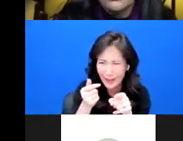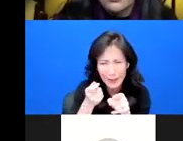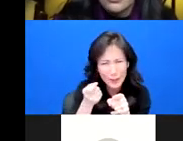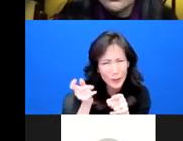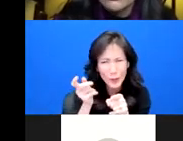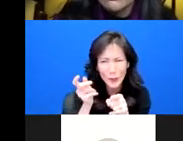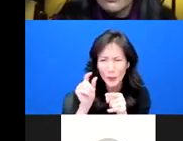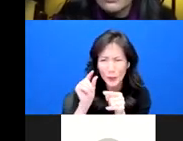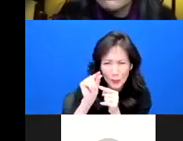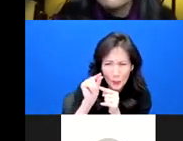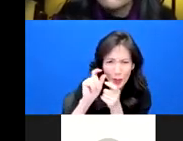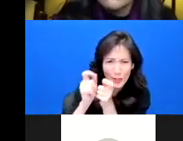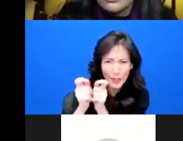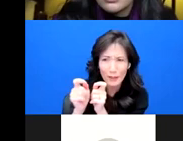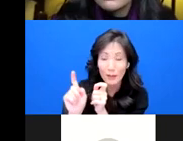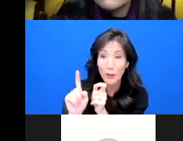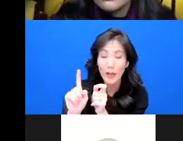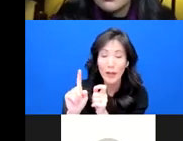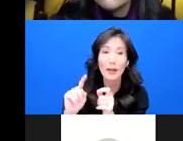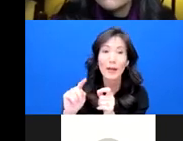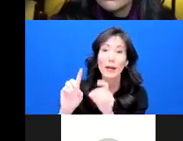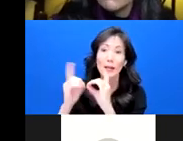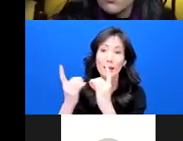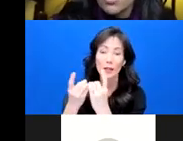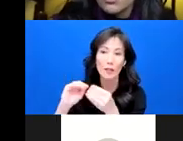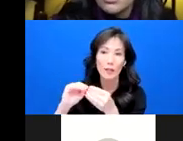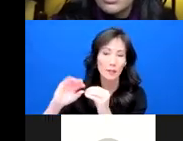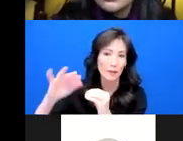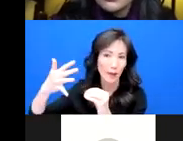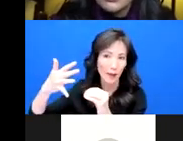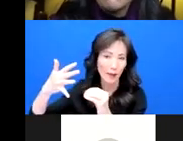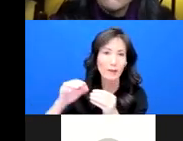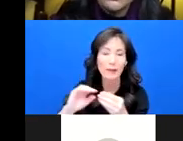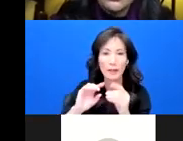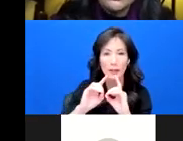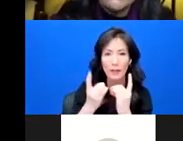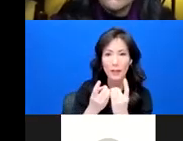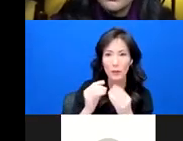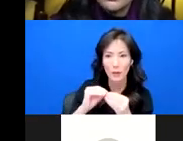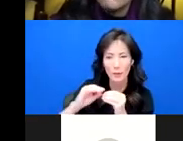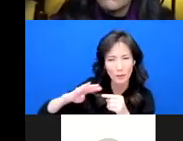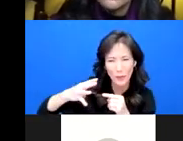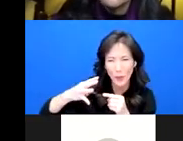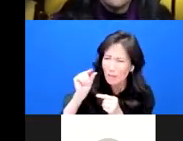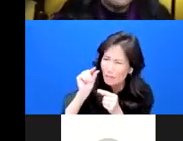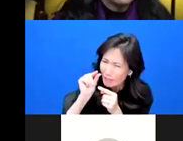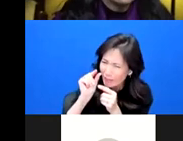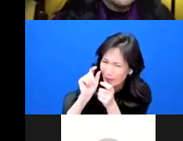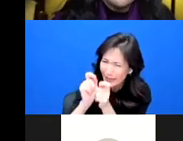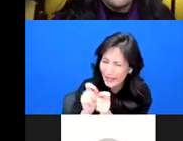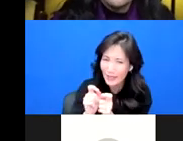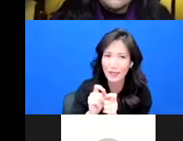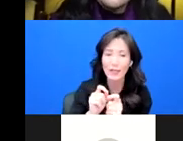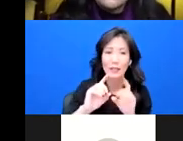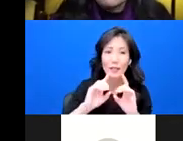between District 5 and District 4. And so again, minimal changes between 1 and 2.